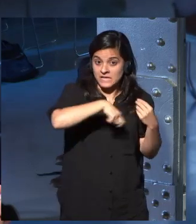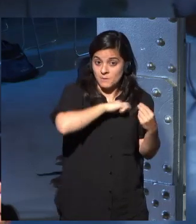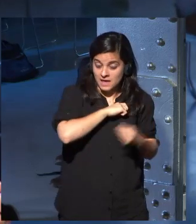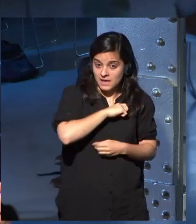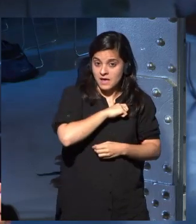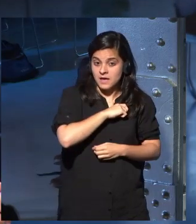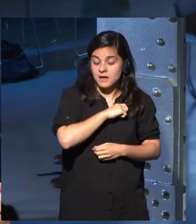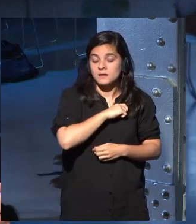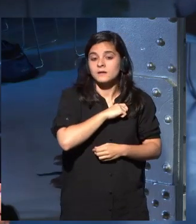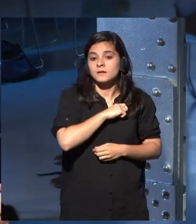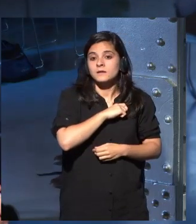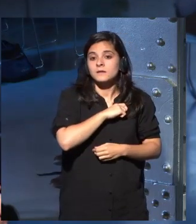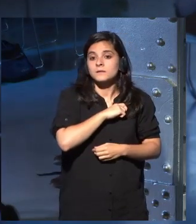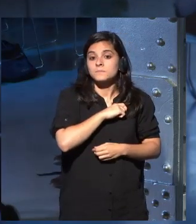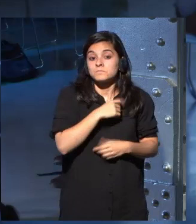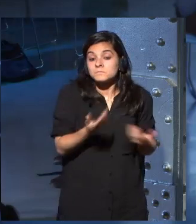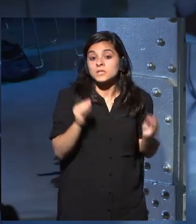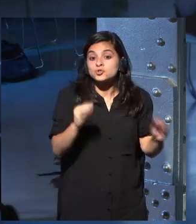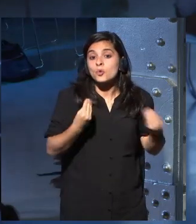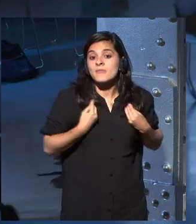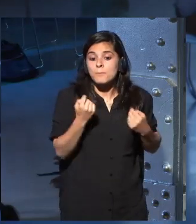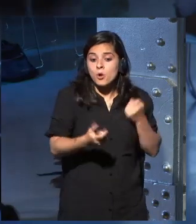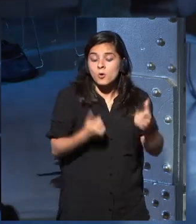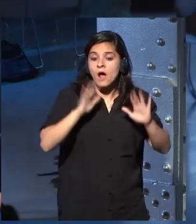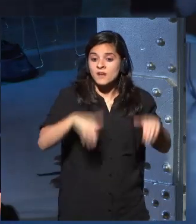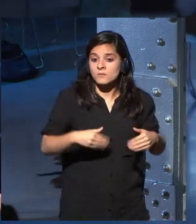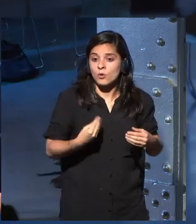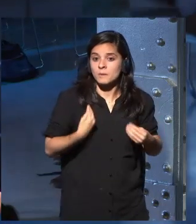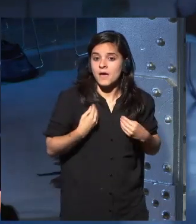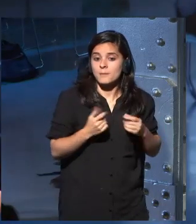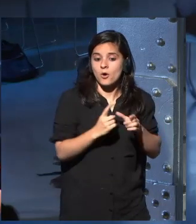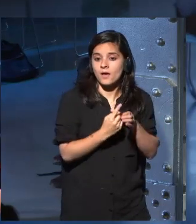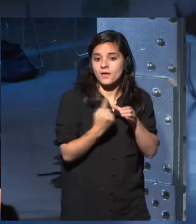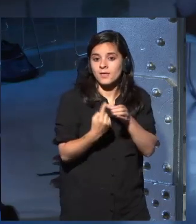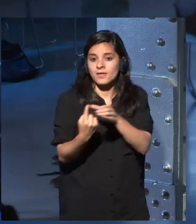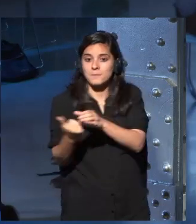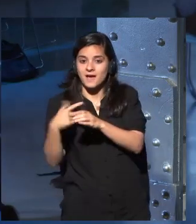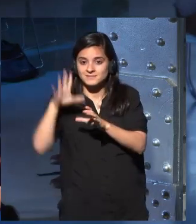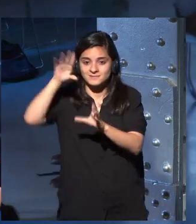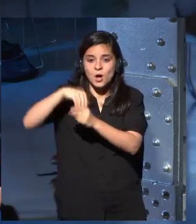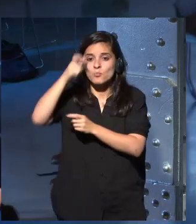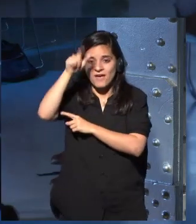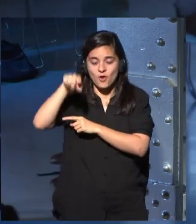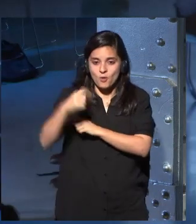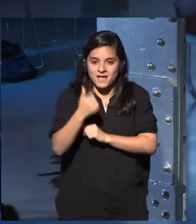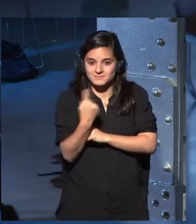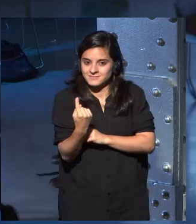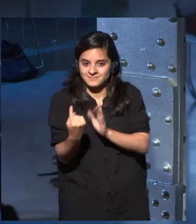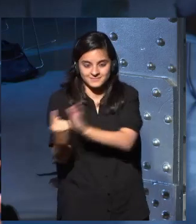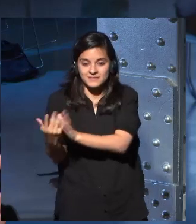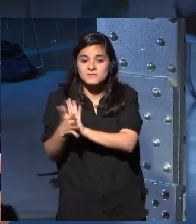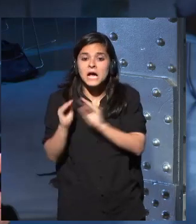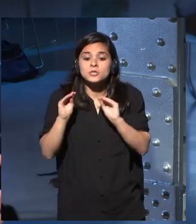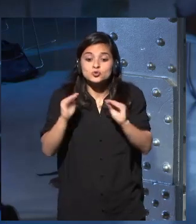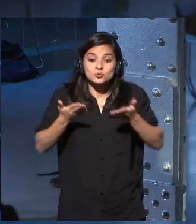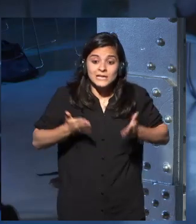in a village. Her son and daughter grew worried about her. They tried to persuade her to leave